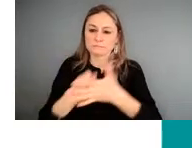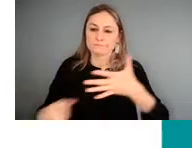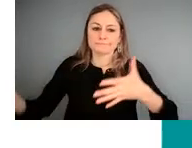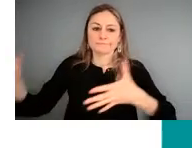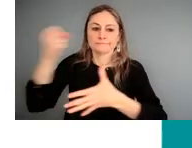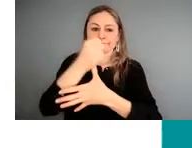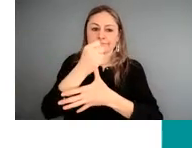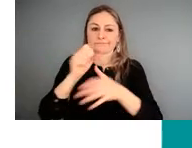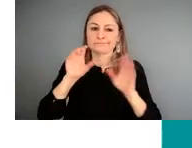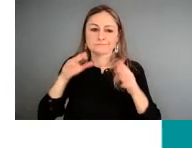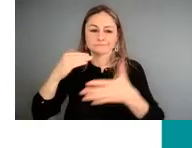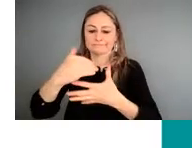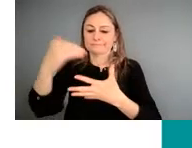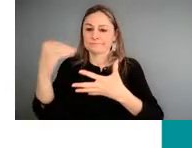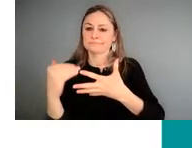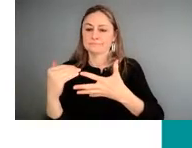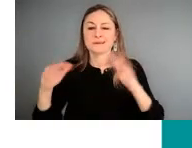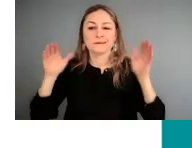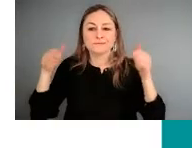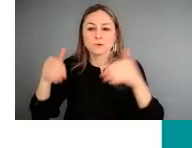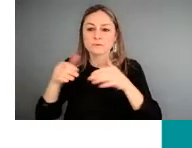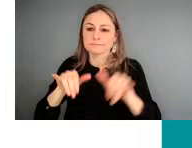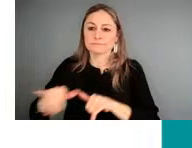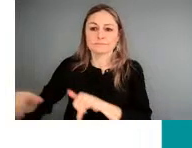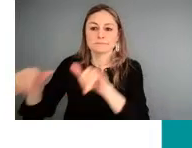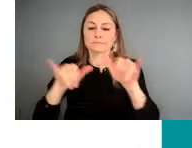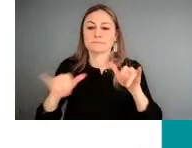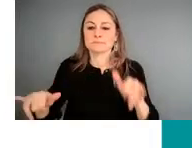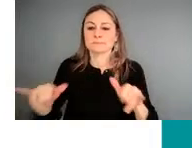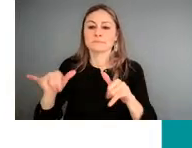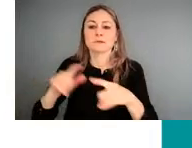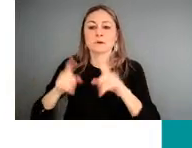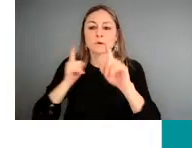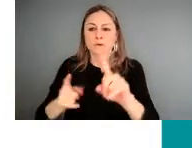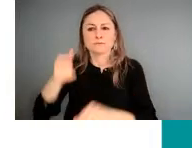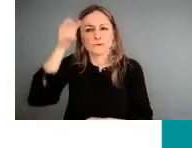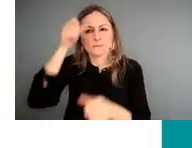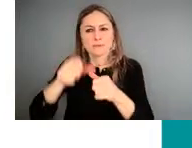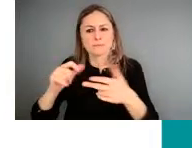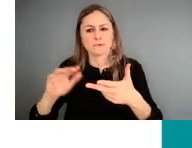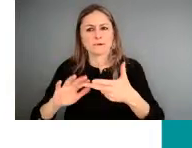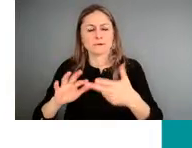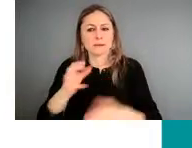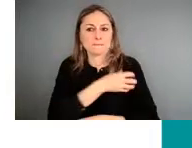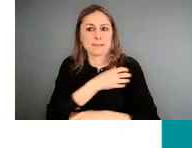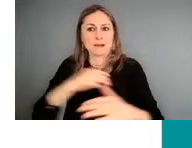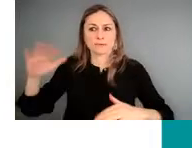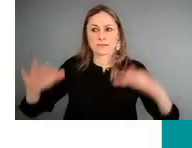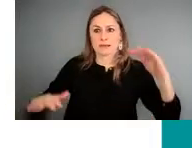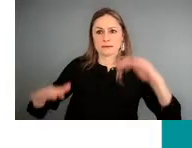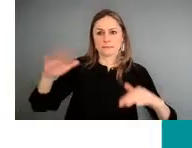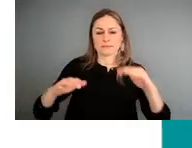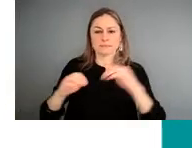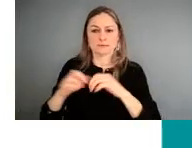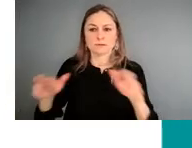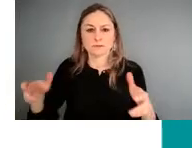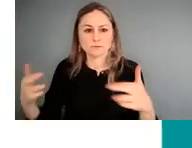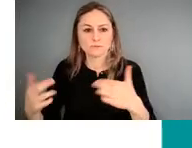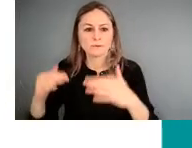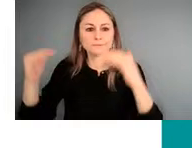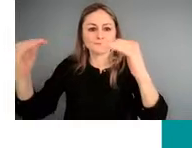goal. For us always to notice the power dynamics in the room, for us to create a space for multiple truths and